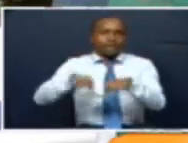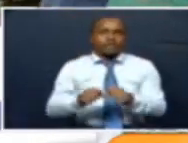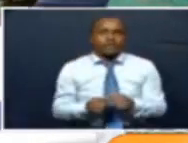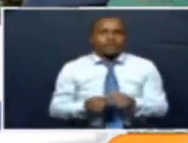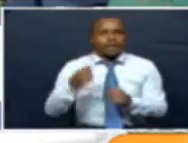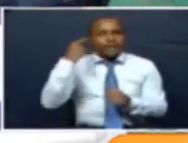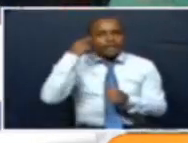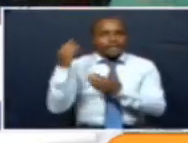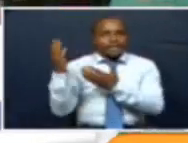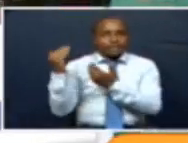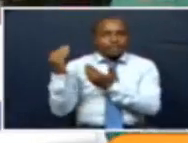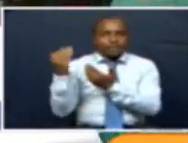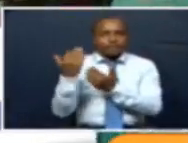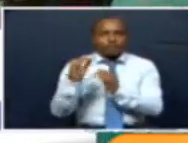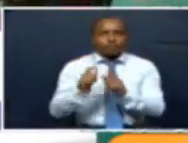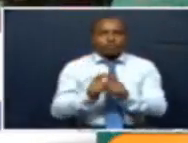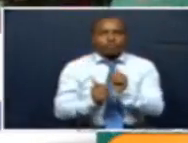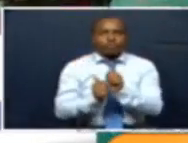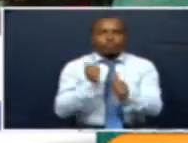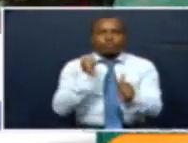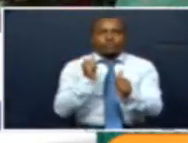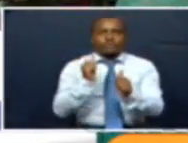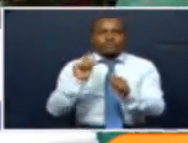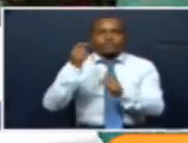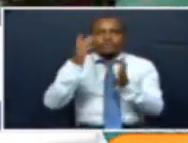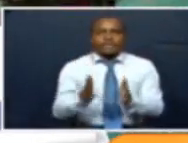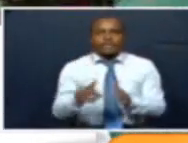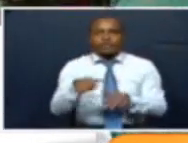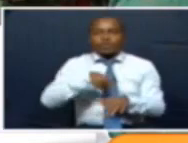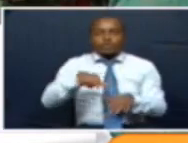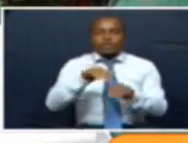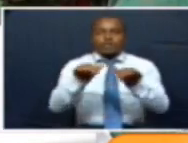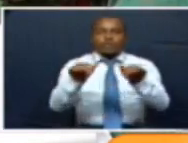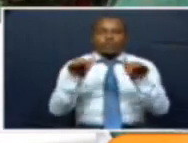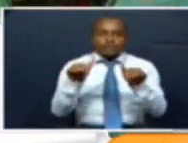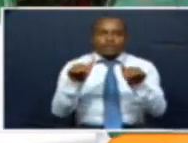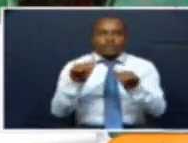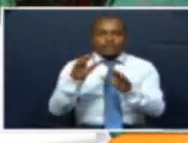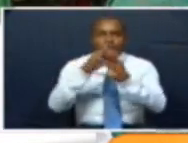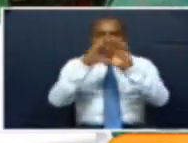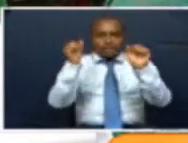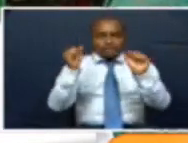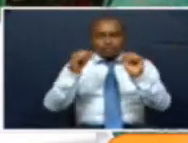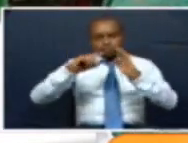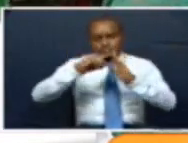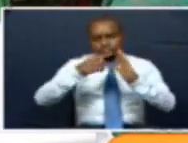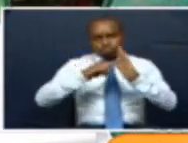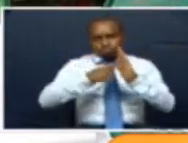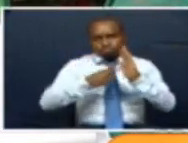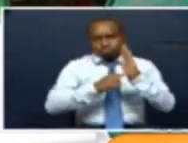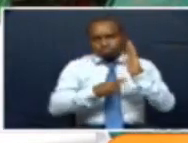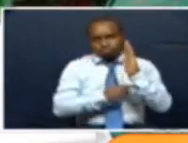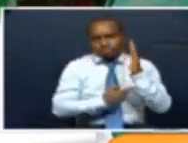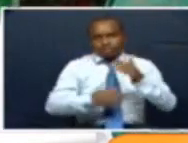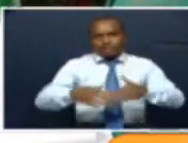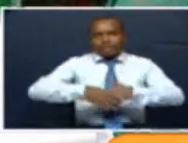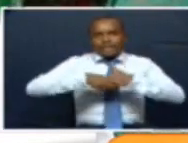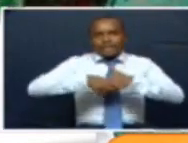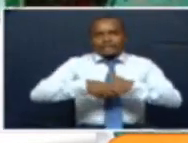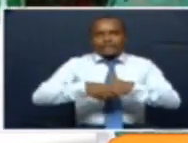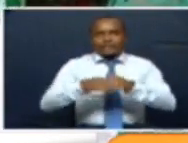expectation of the majority of Kenyans, we were waiting maybe the president to unpack the details of the handshake between him